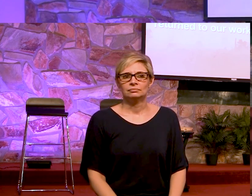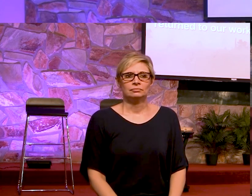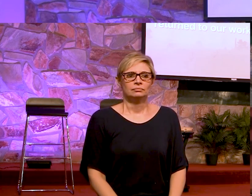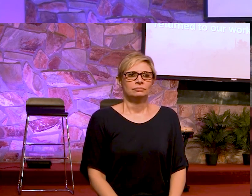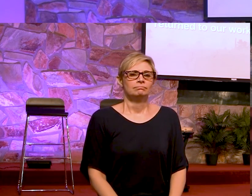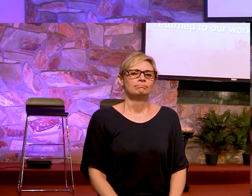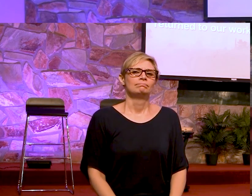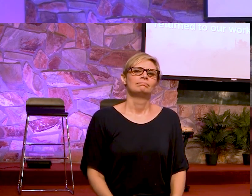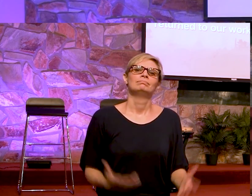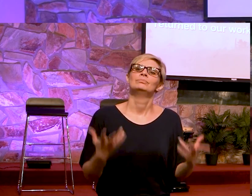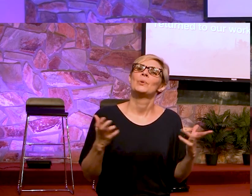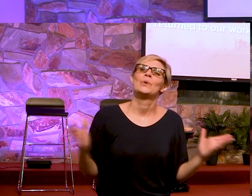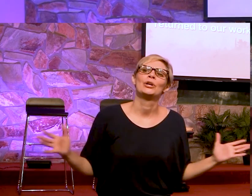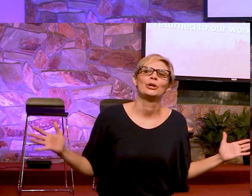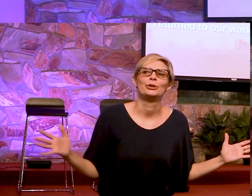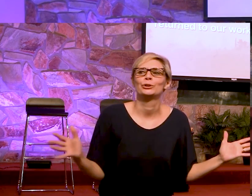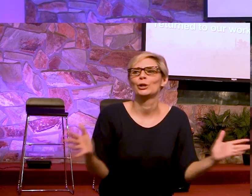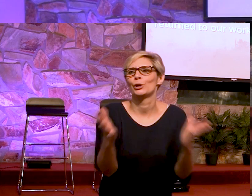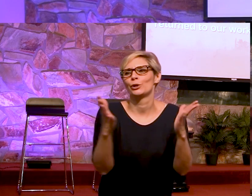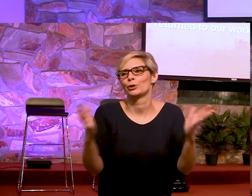Let me encourage you this morning.